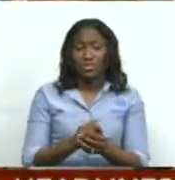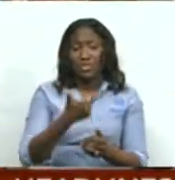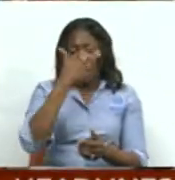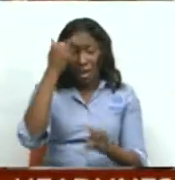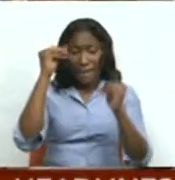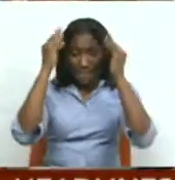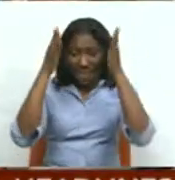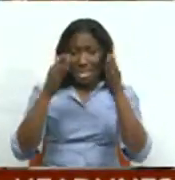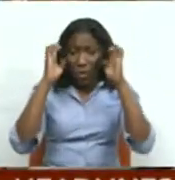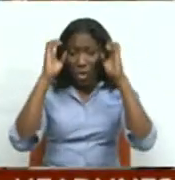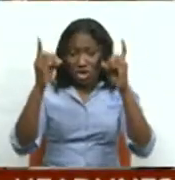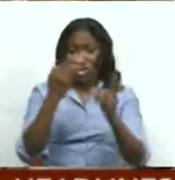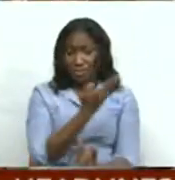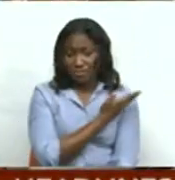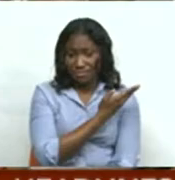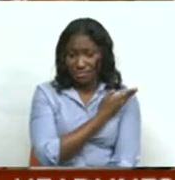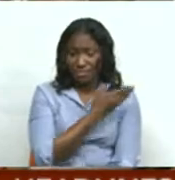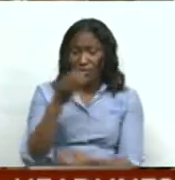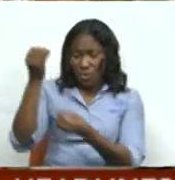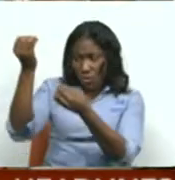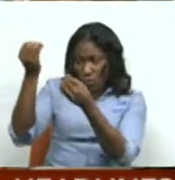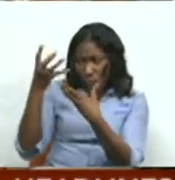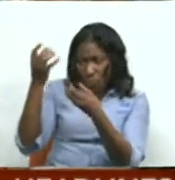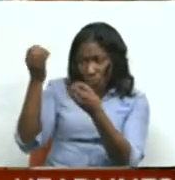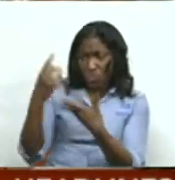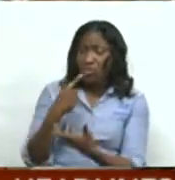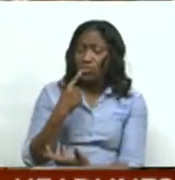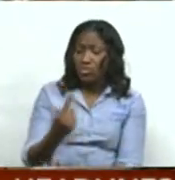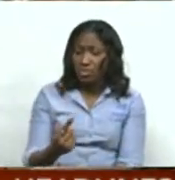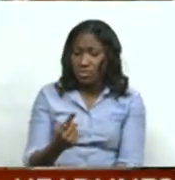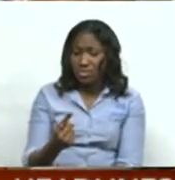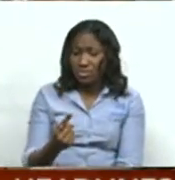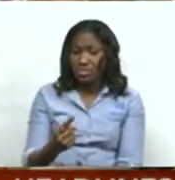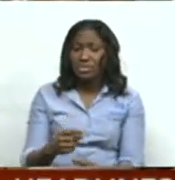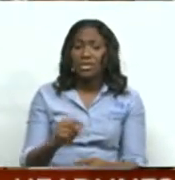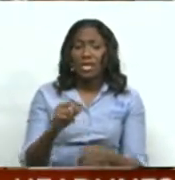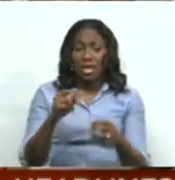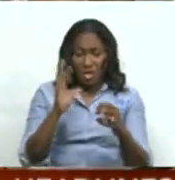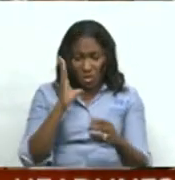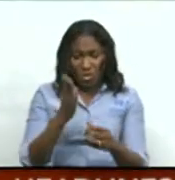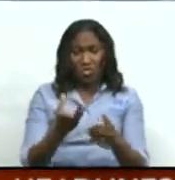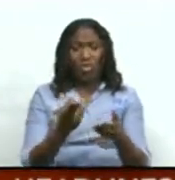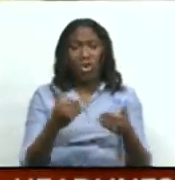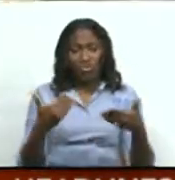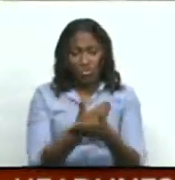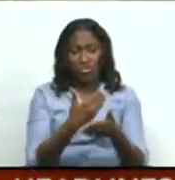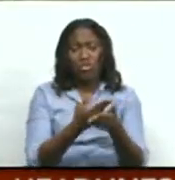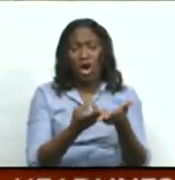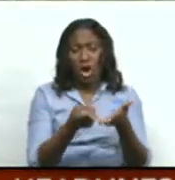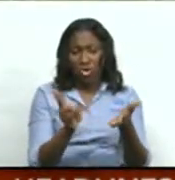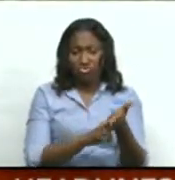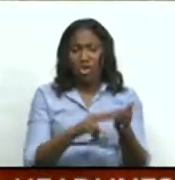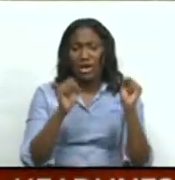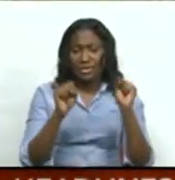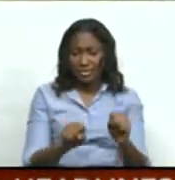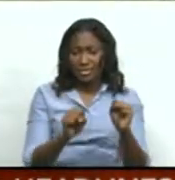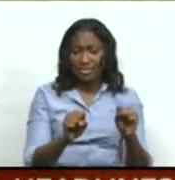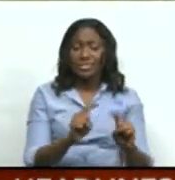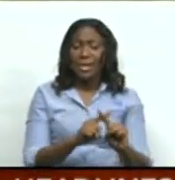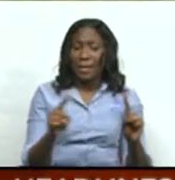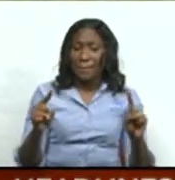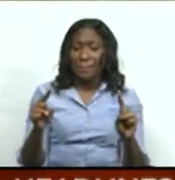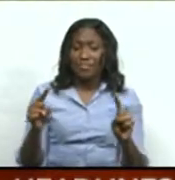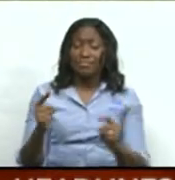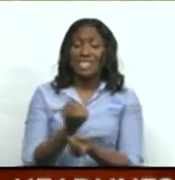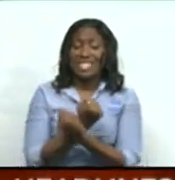Minister Dr. Nan Gadsby-Dolly told CNC3 News that contracts are being renewed currently. However, she said while safety